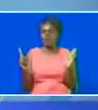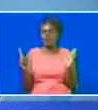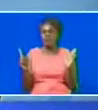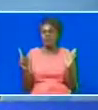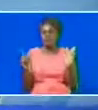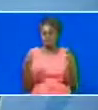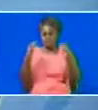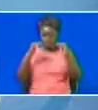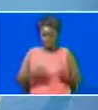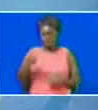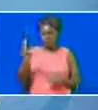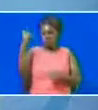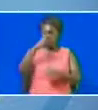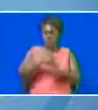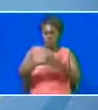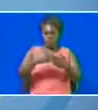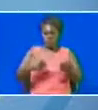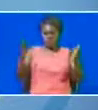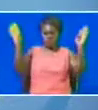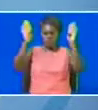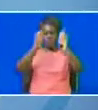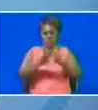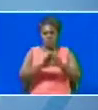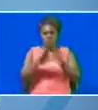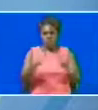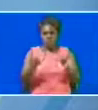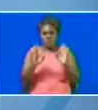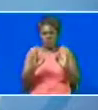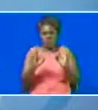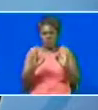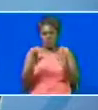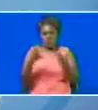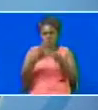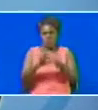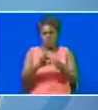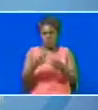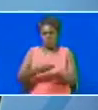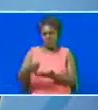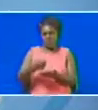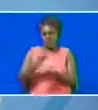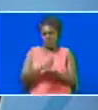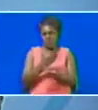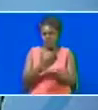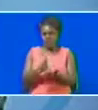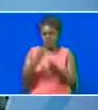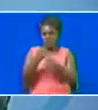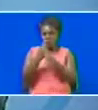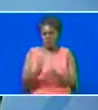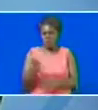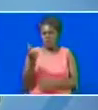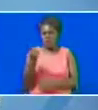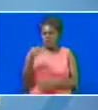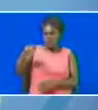Well, moving on, with just 2 days to go before the close of an offer by Seaboard Corporation to buy out minority shareholders of Unga Group